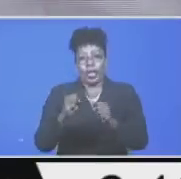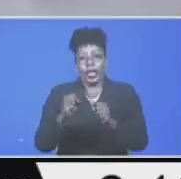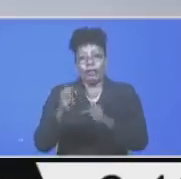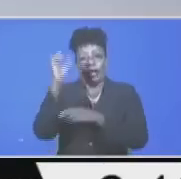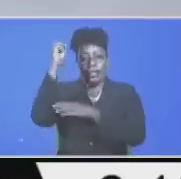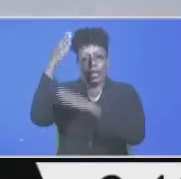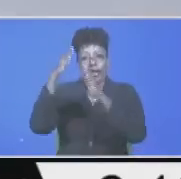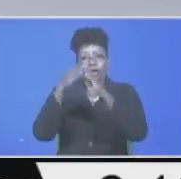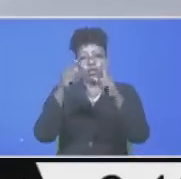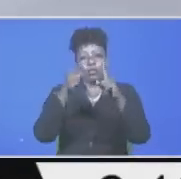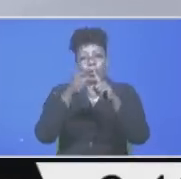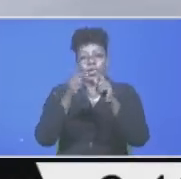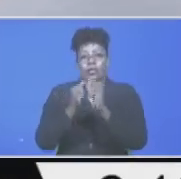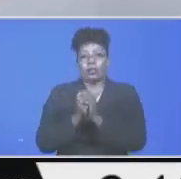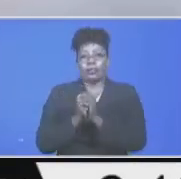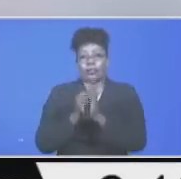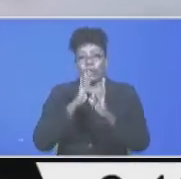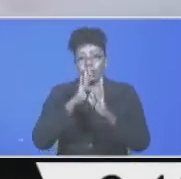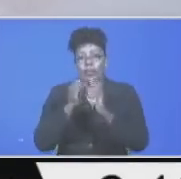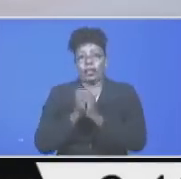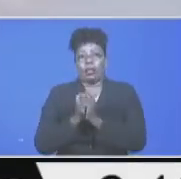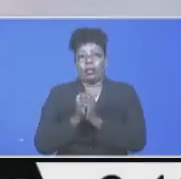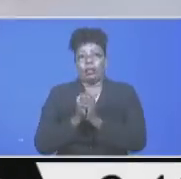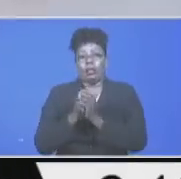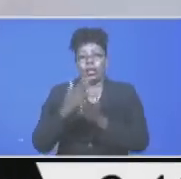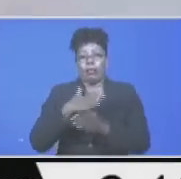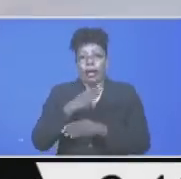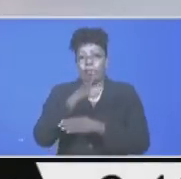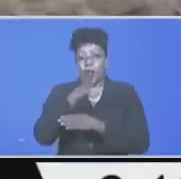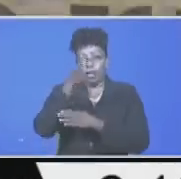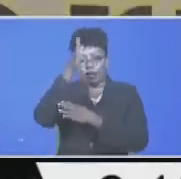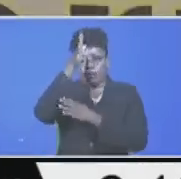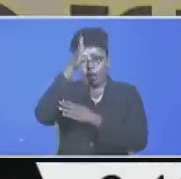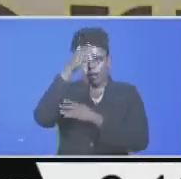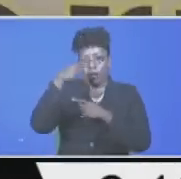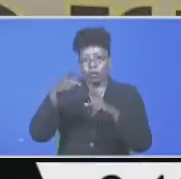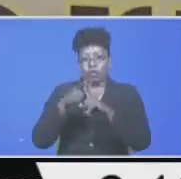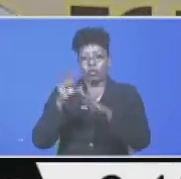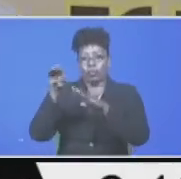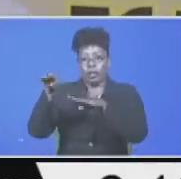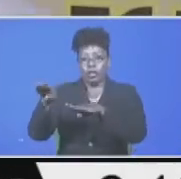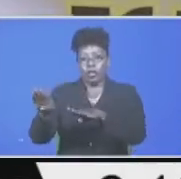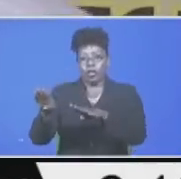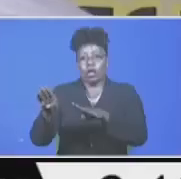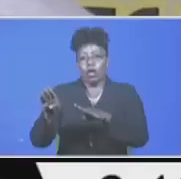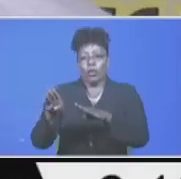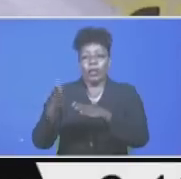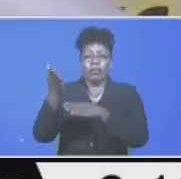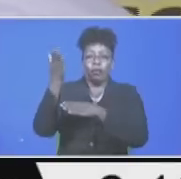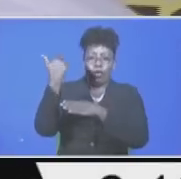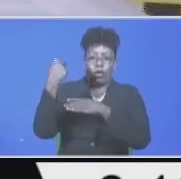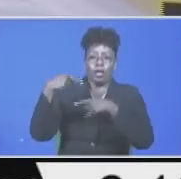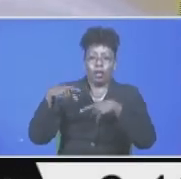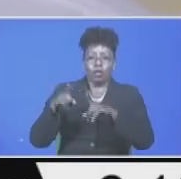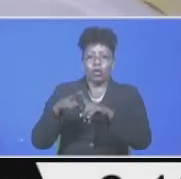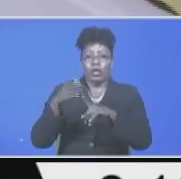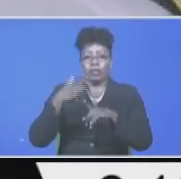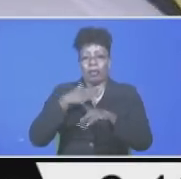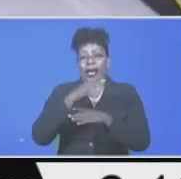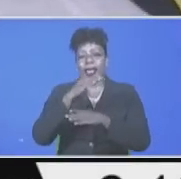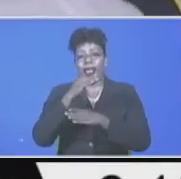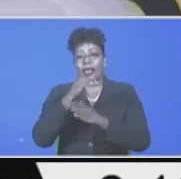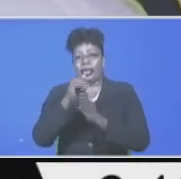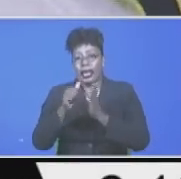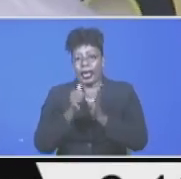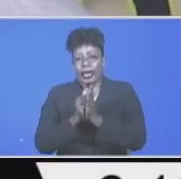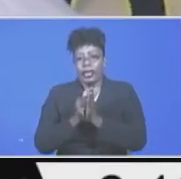heard stories from my grandfather and my mother about places, specifically beaches, that they used to go to when they were my age, but now I can't